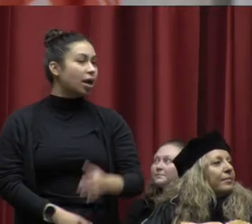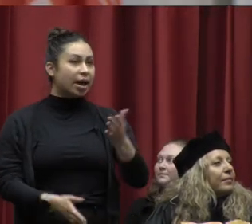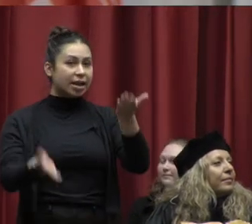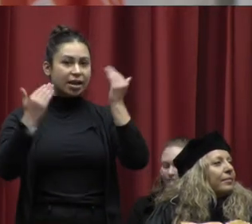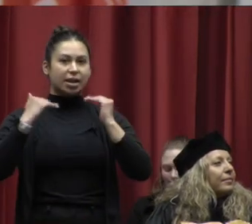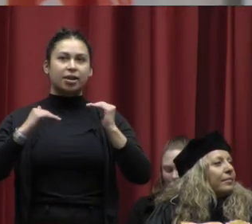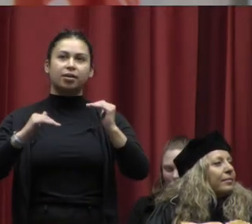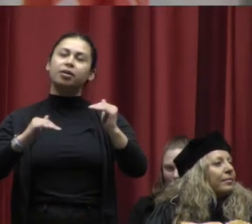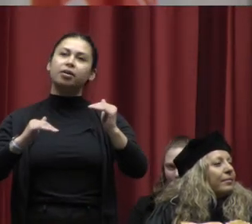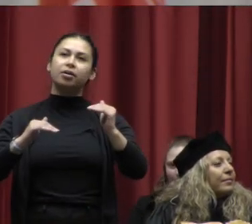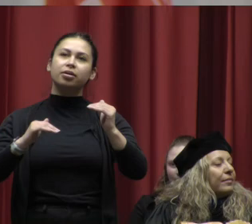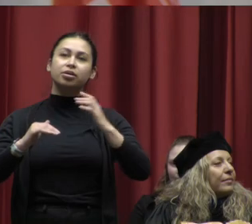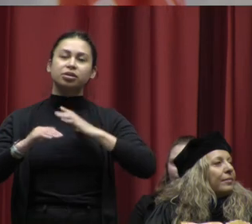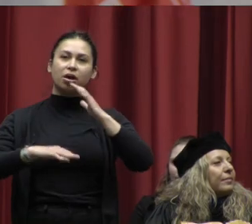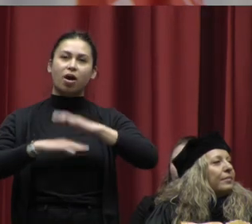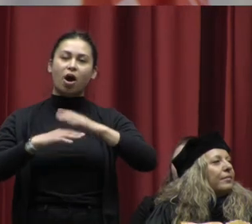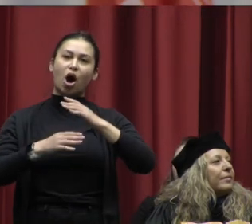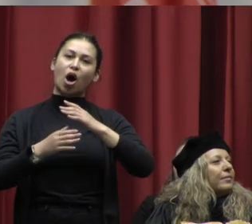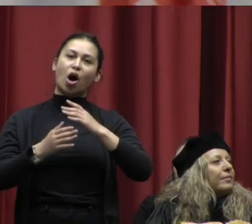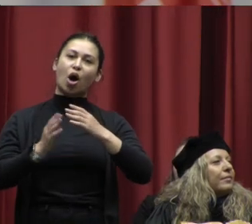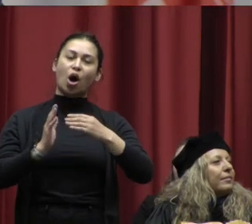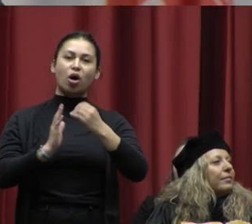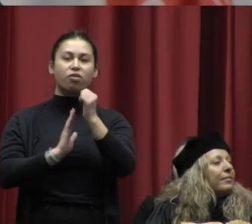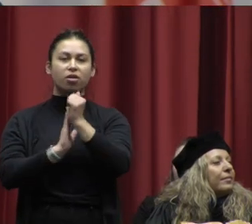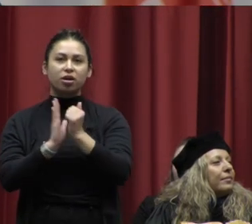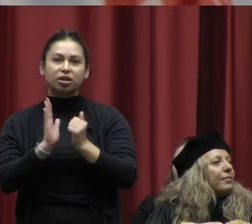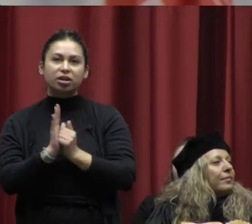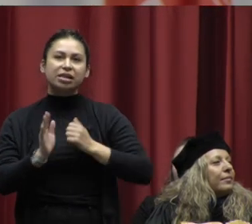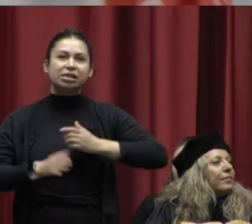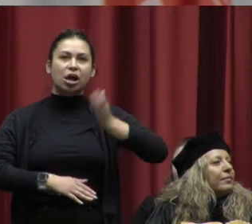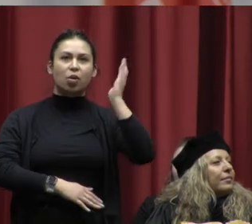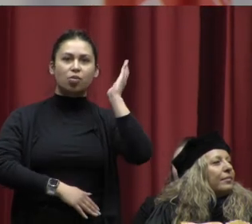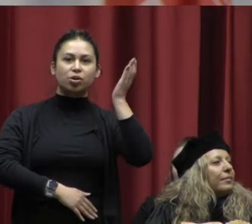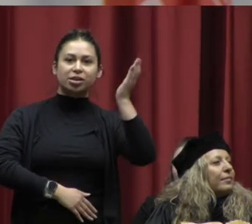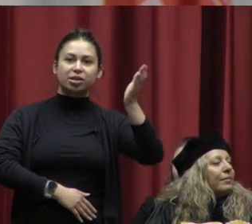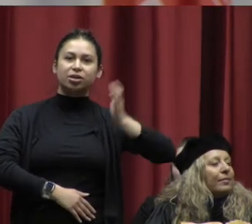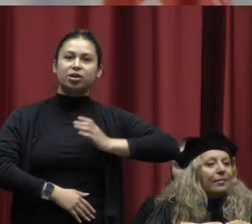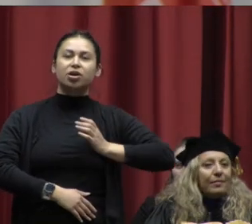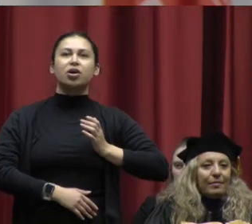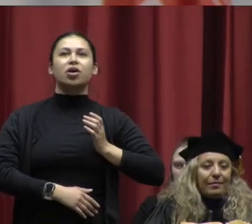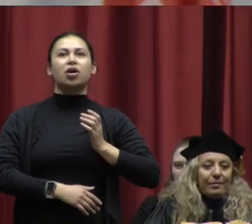Next on our program is the presentation of the class